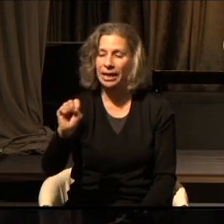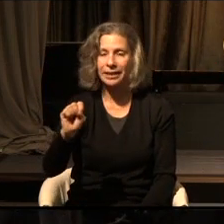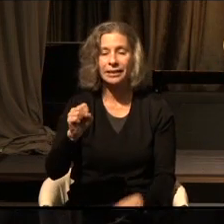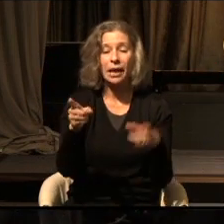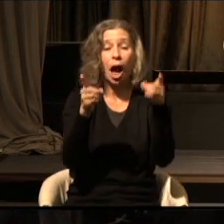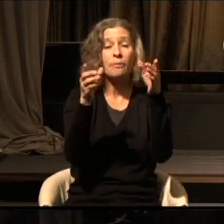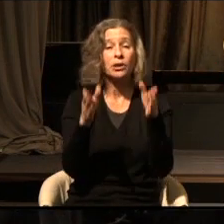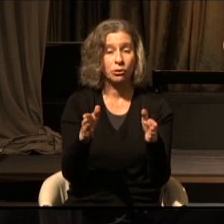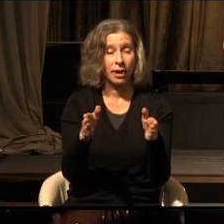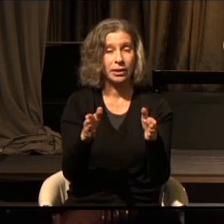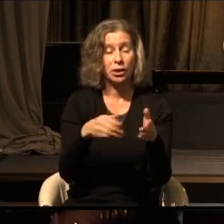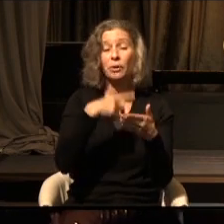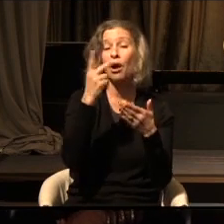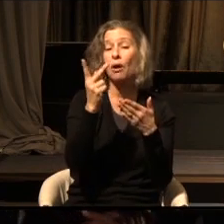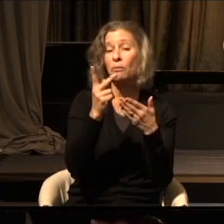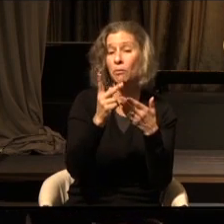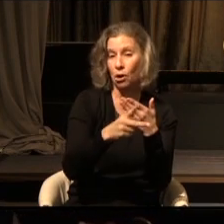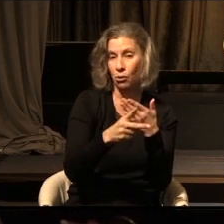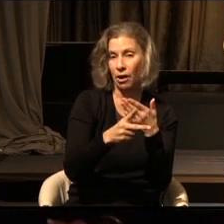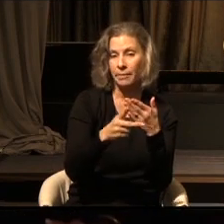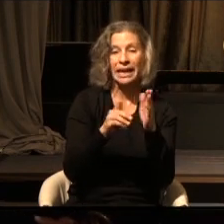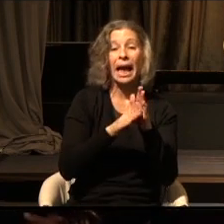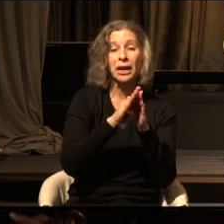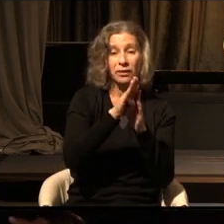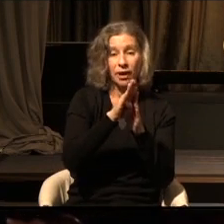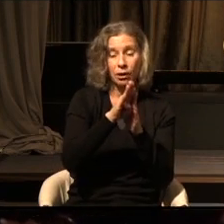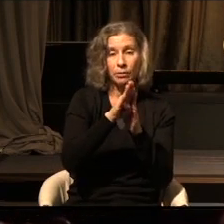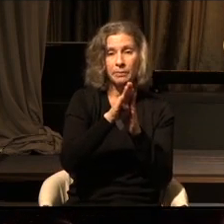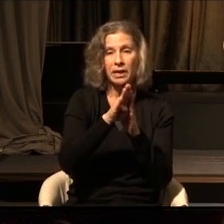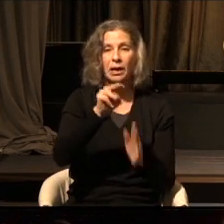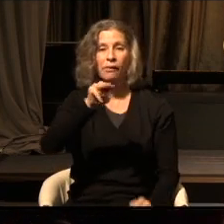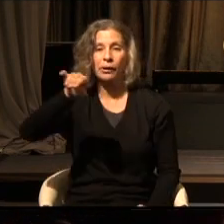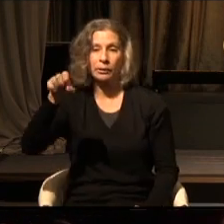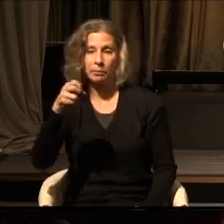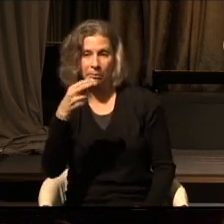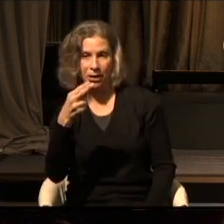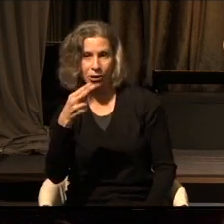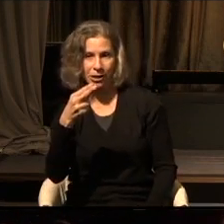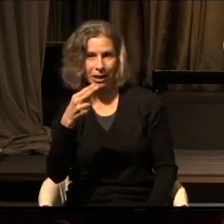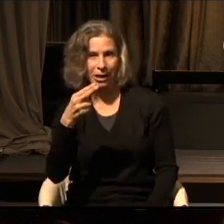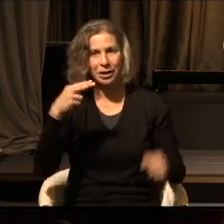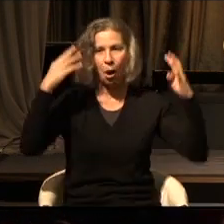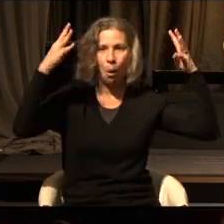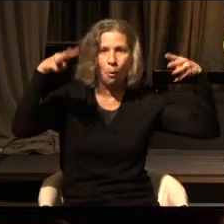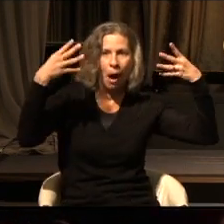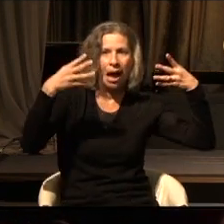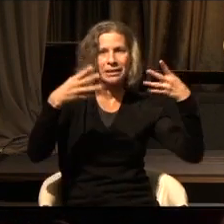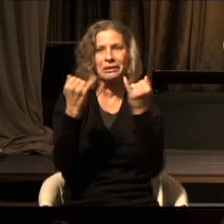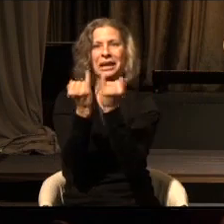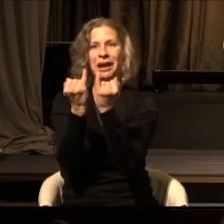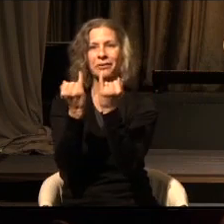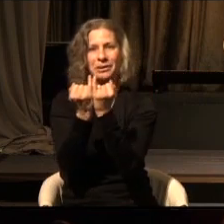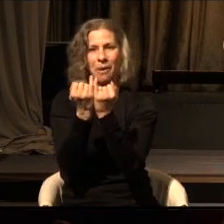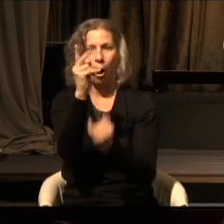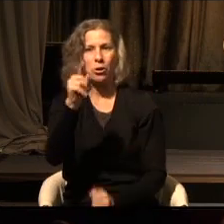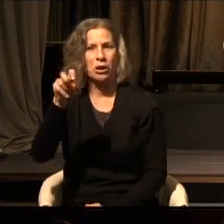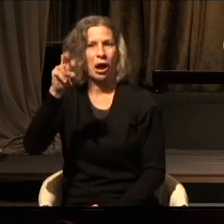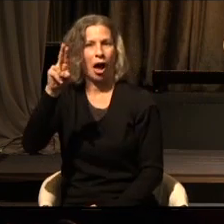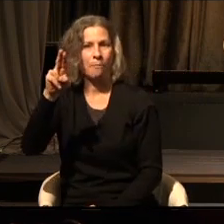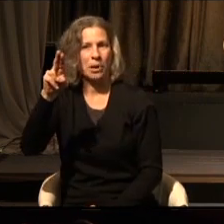Development for the Rose Center for the Performing Arts, and I'm here with you today from Michigan's wild and remote Upper Peninsula.